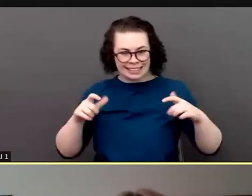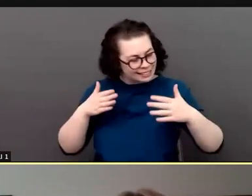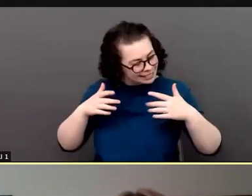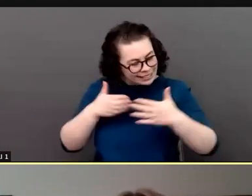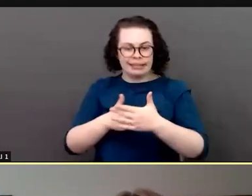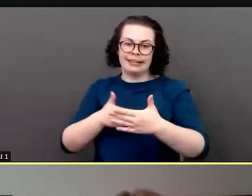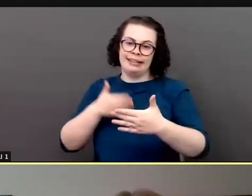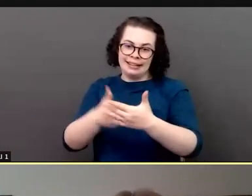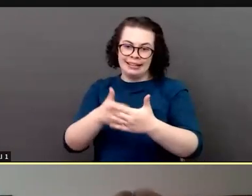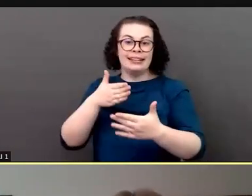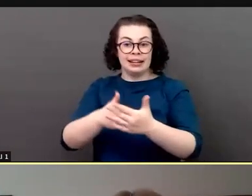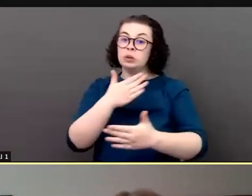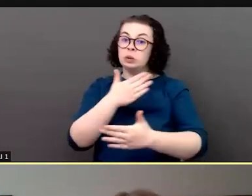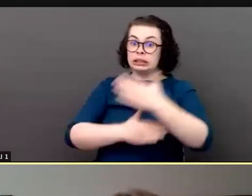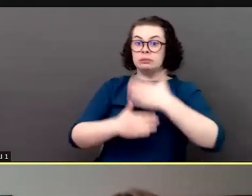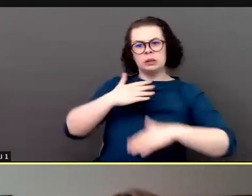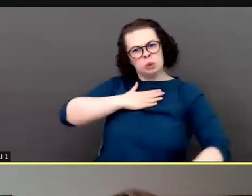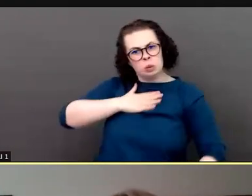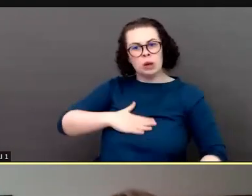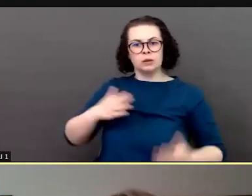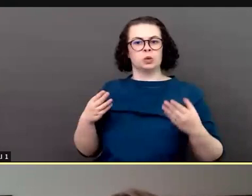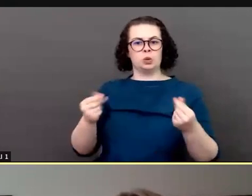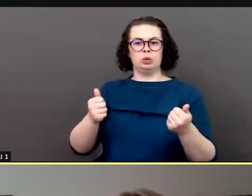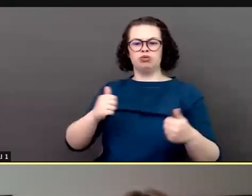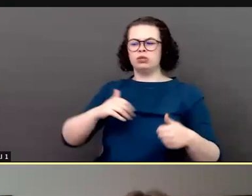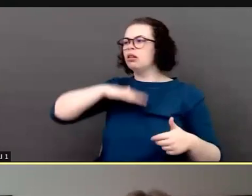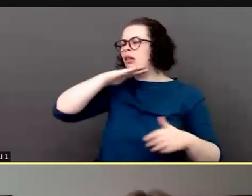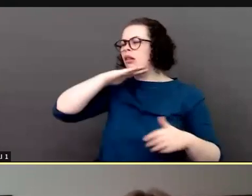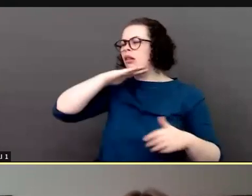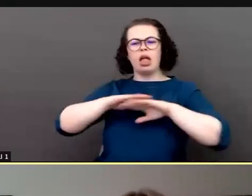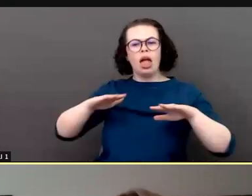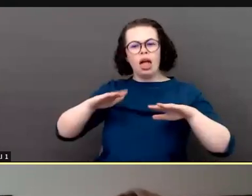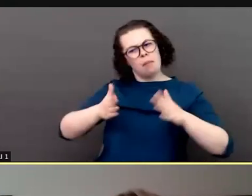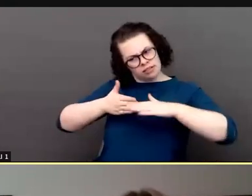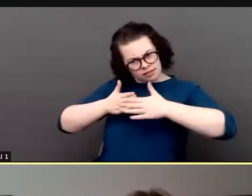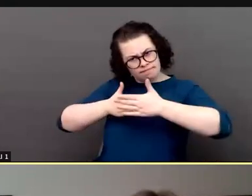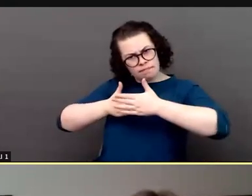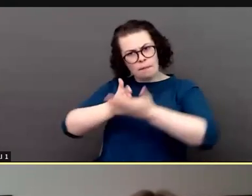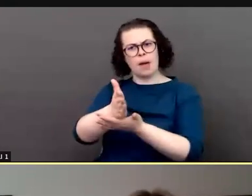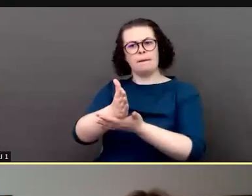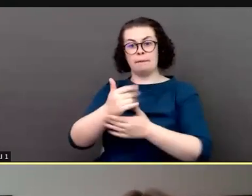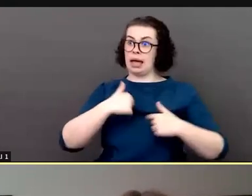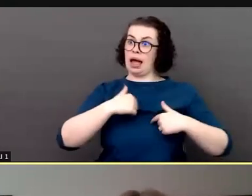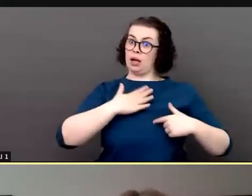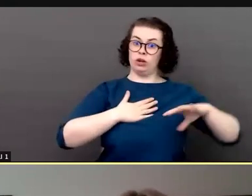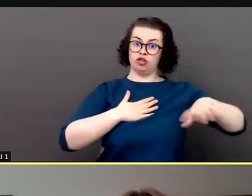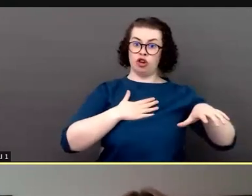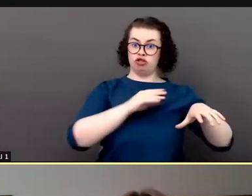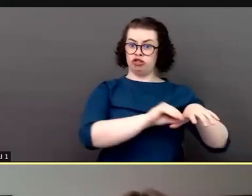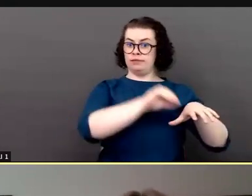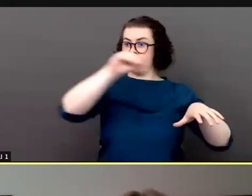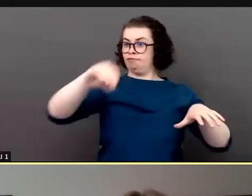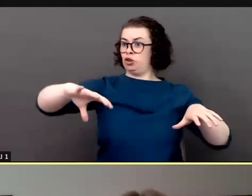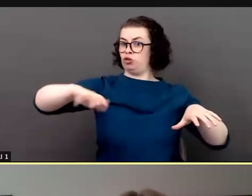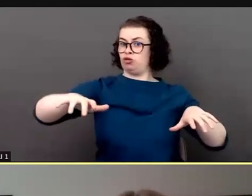work across member states, that when moving for work, moving for holidays or studying, or